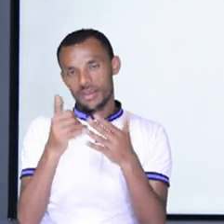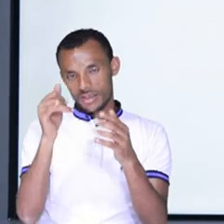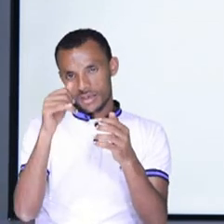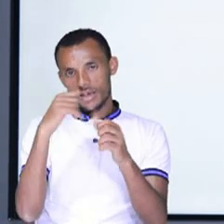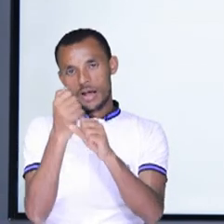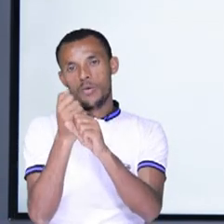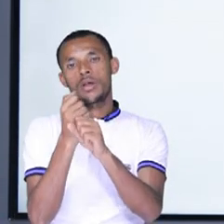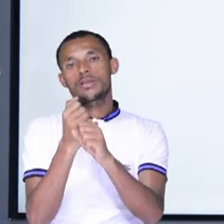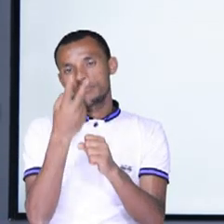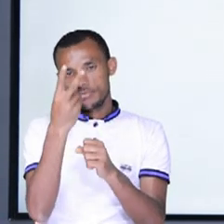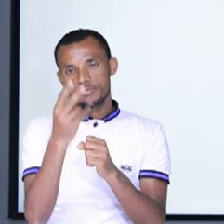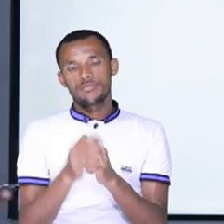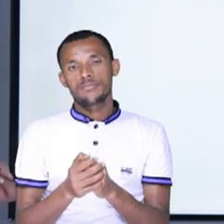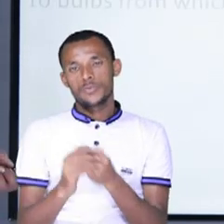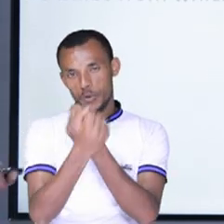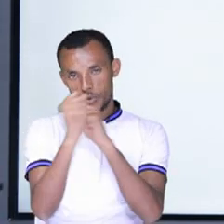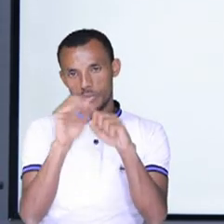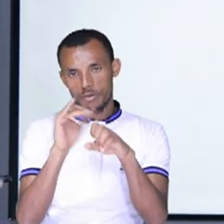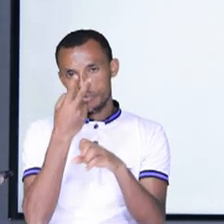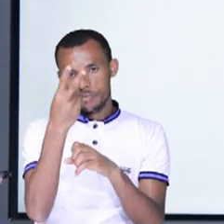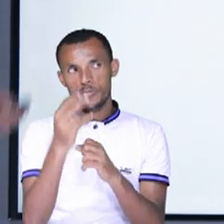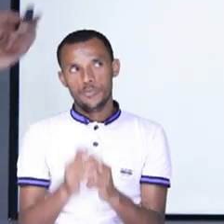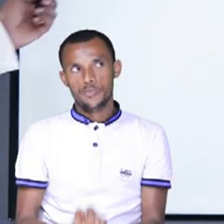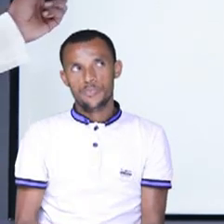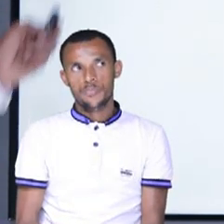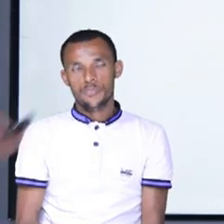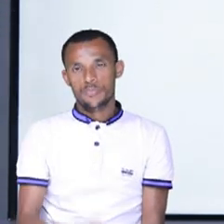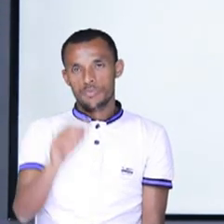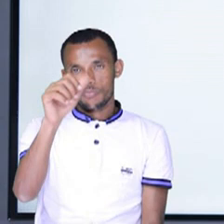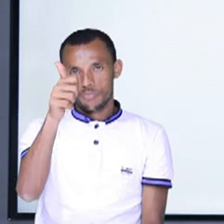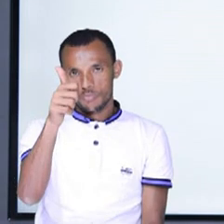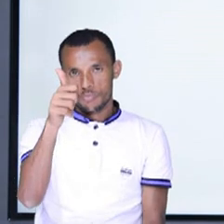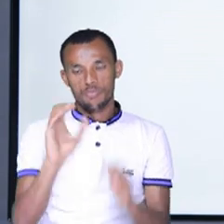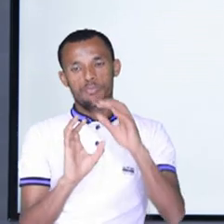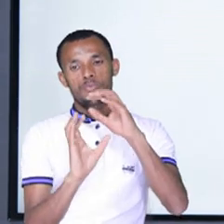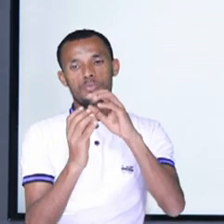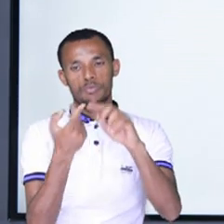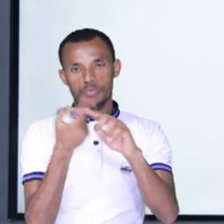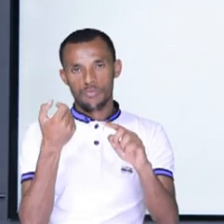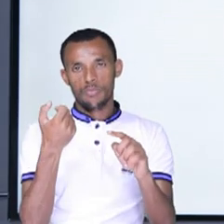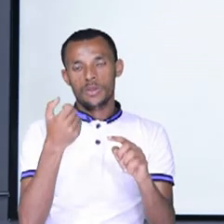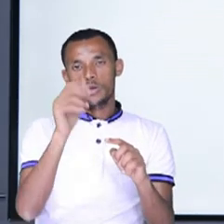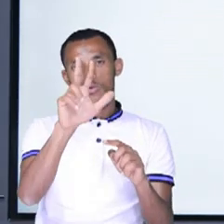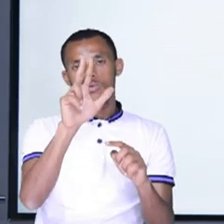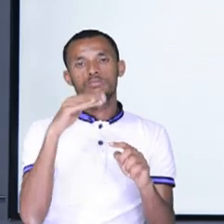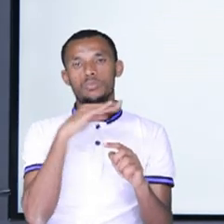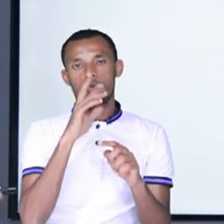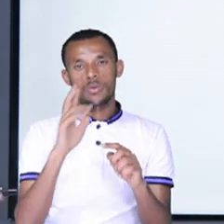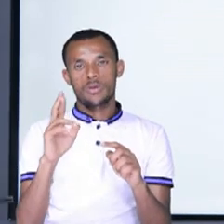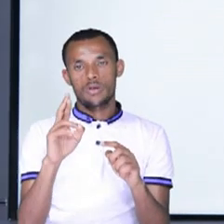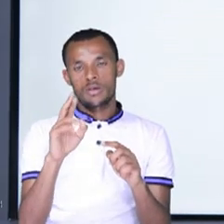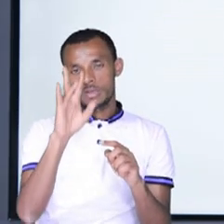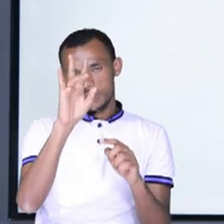calculated, you can see solutions. 10 bulbs from which 3 of them are defective and